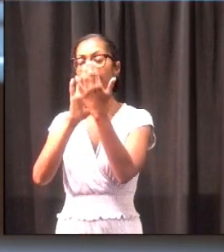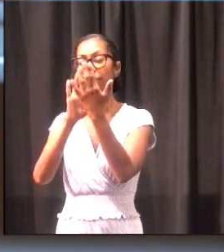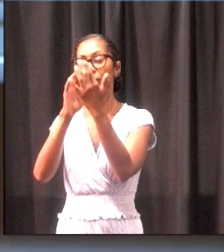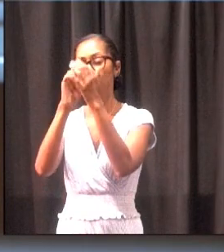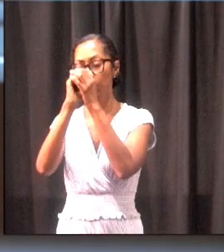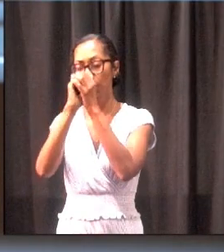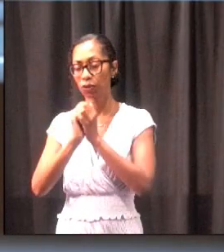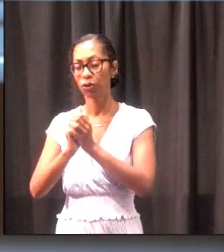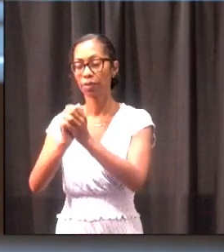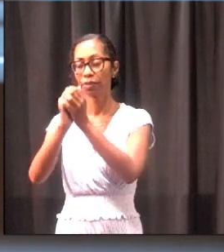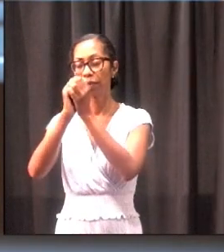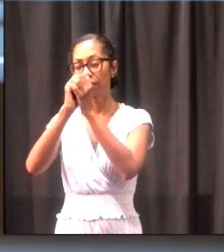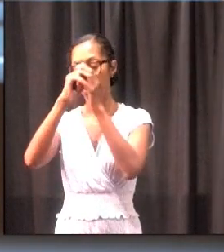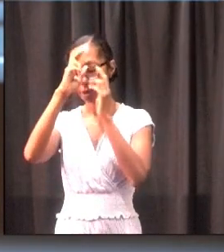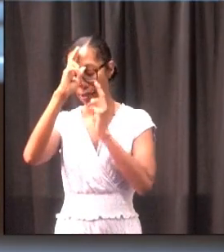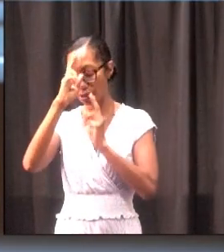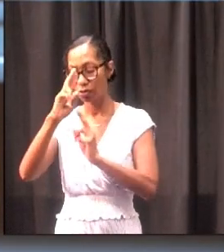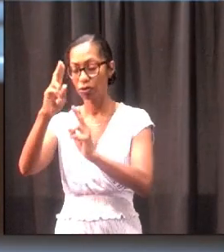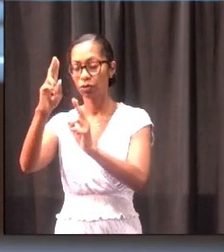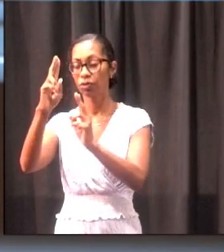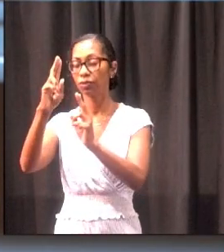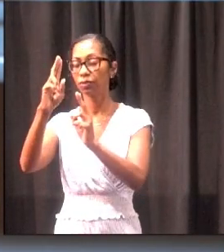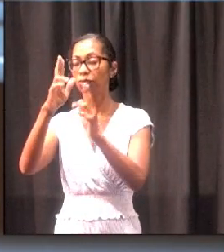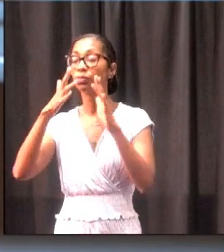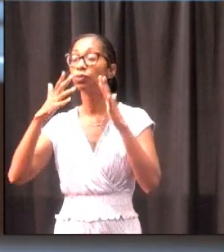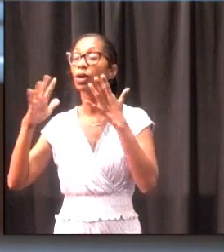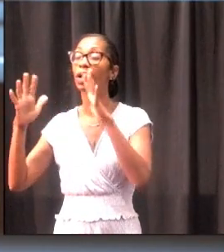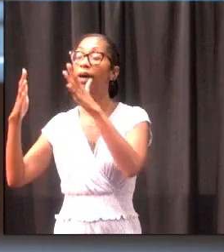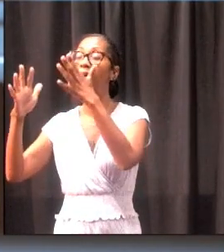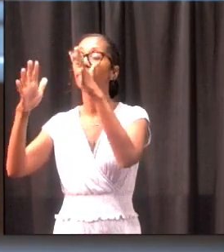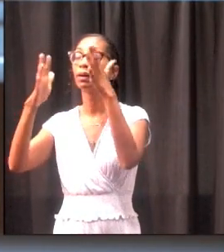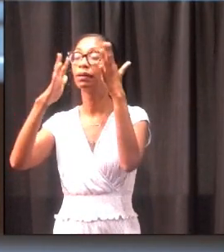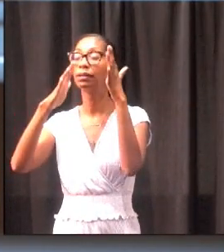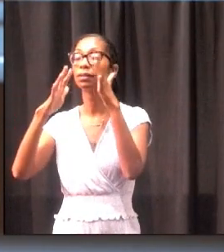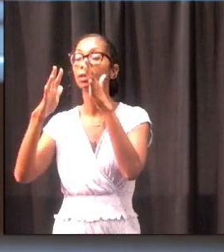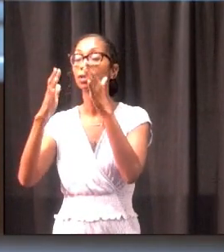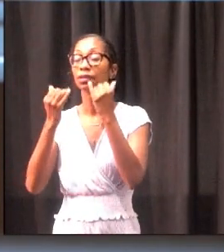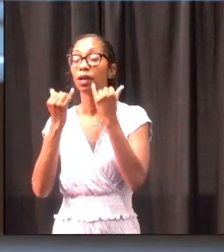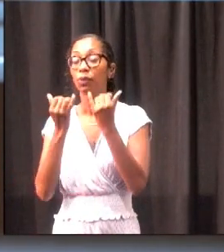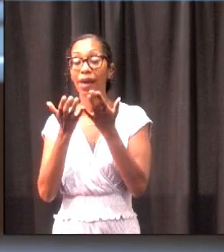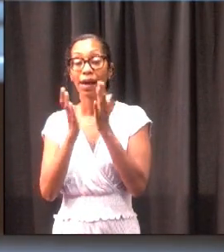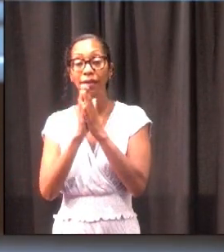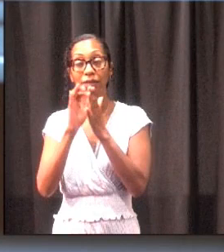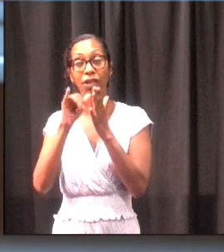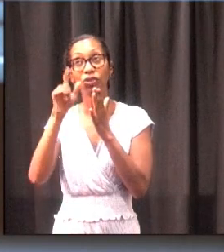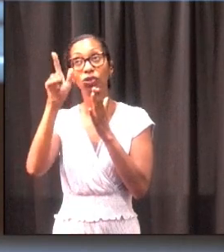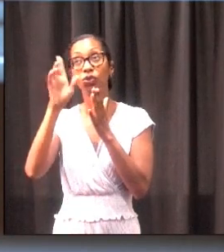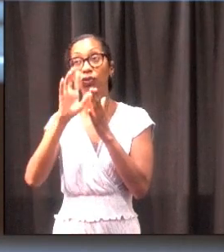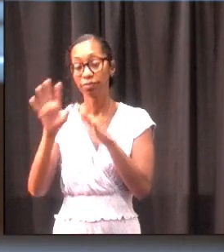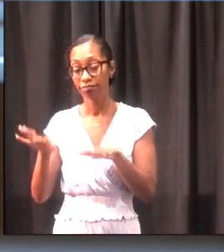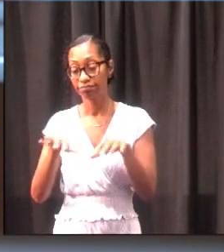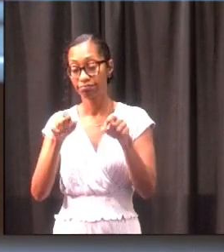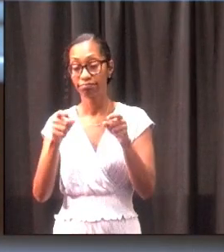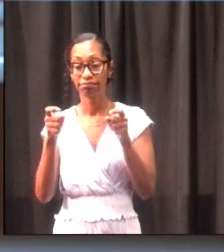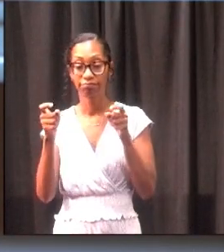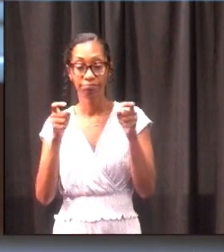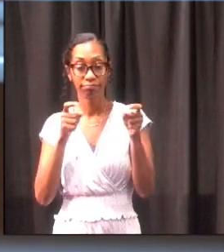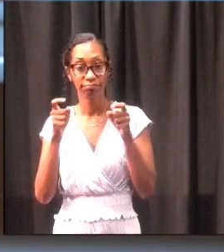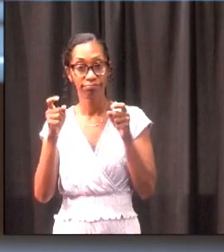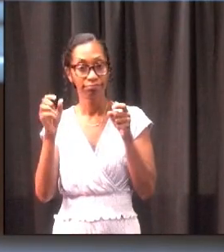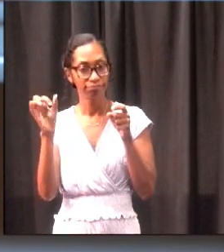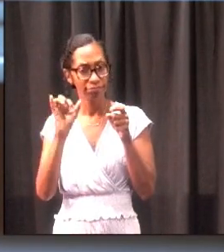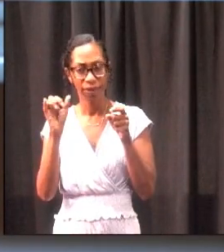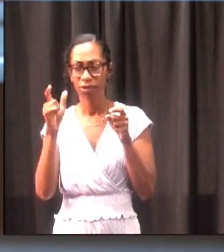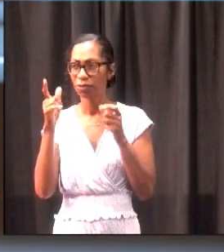to love you, to honor you, to praise you. And God, we ask in this season that you would just have your way. Do as you will and